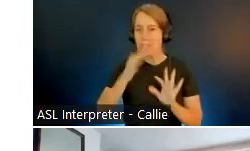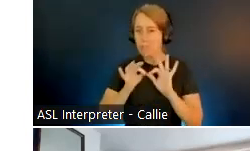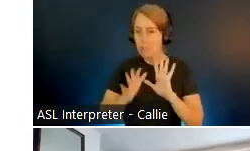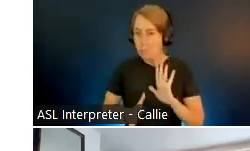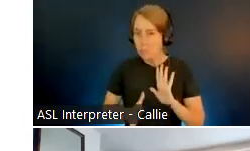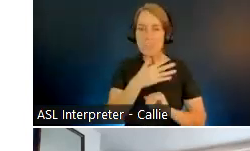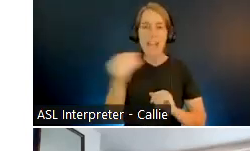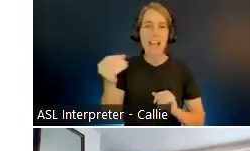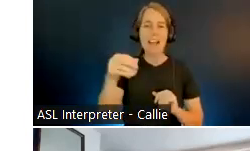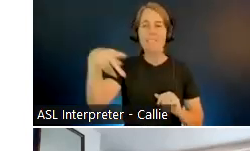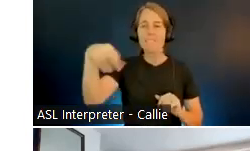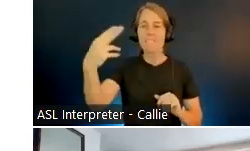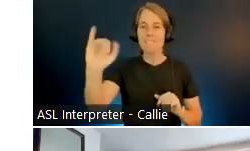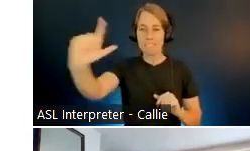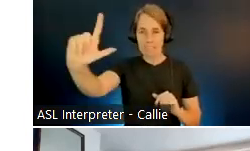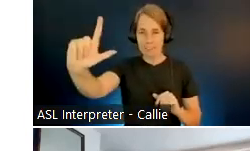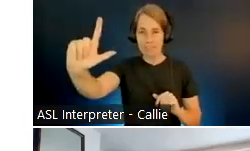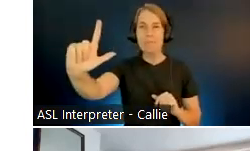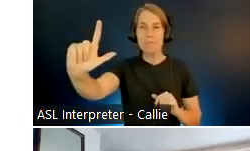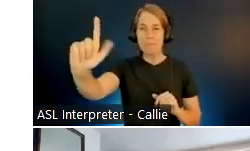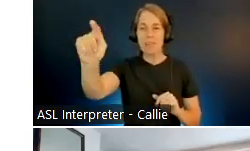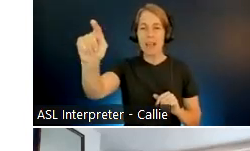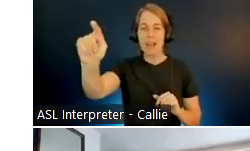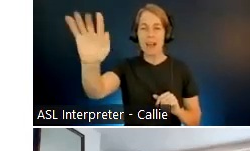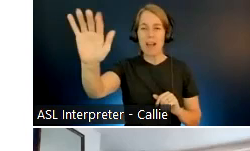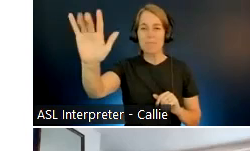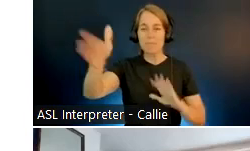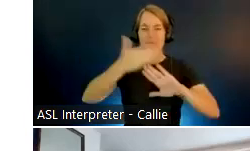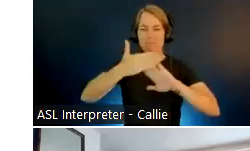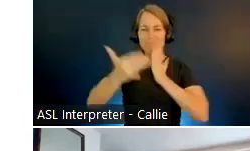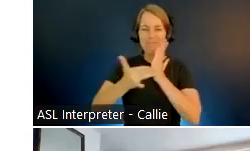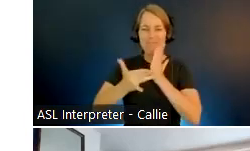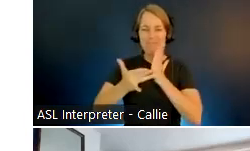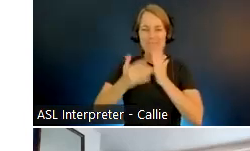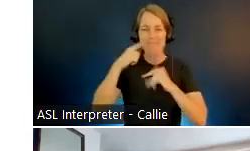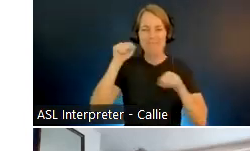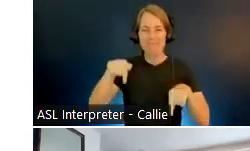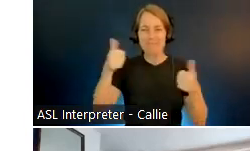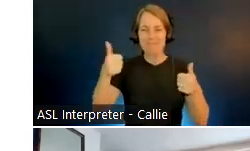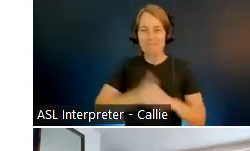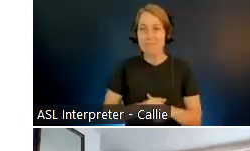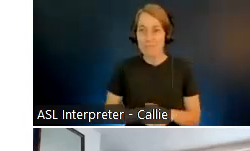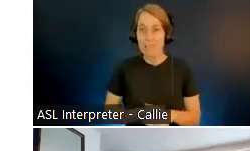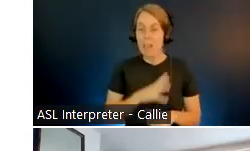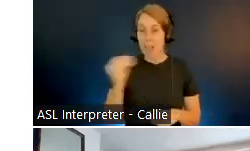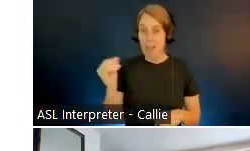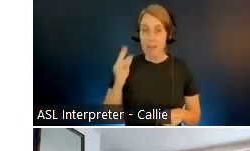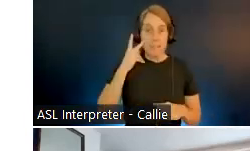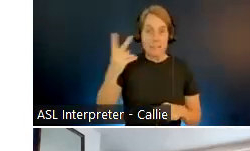and to Phil for doing our technology piece. And